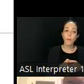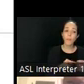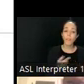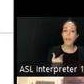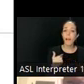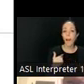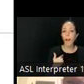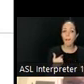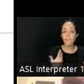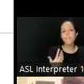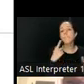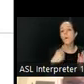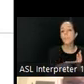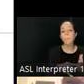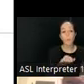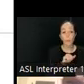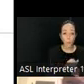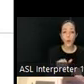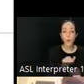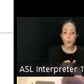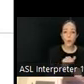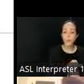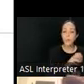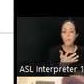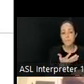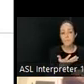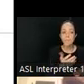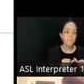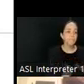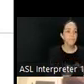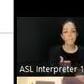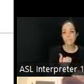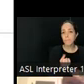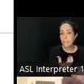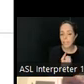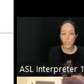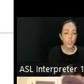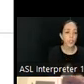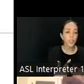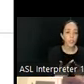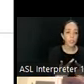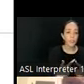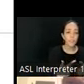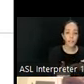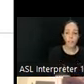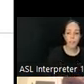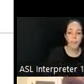into the job, and without making like broad sweeping generalizations,